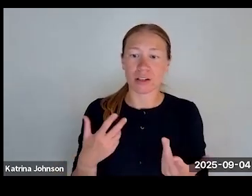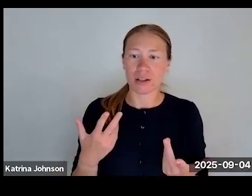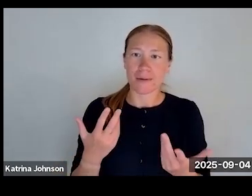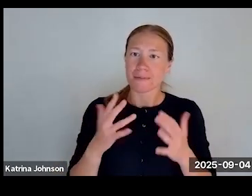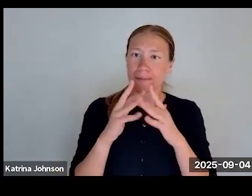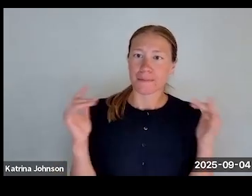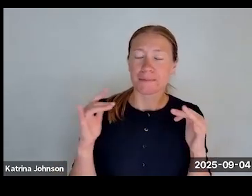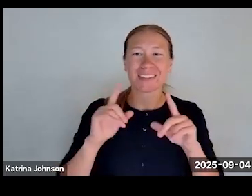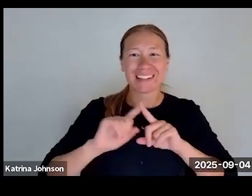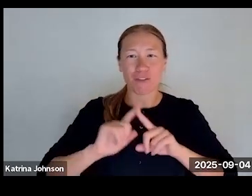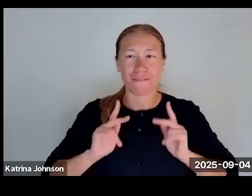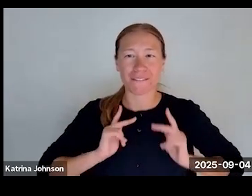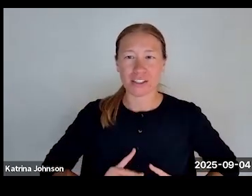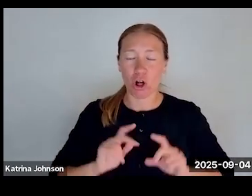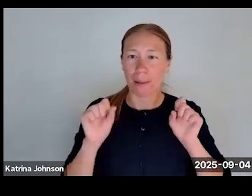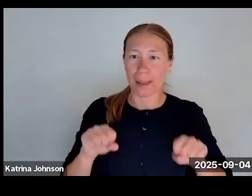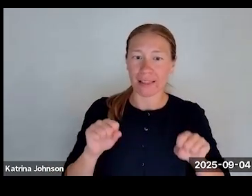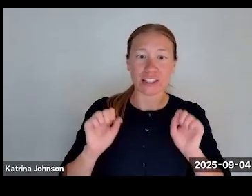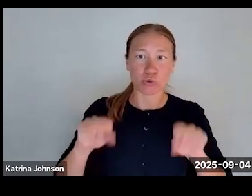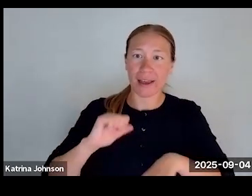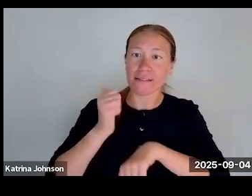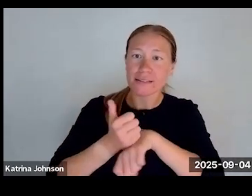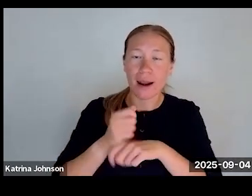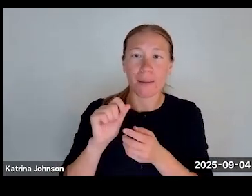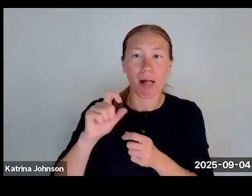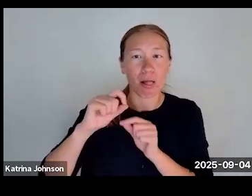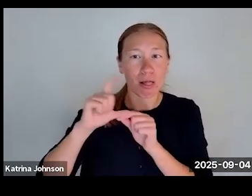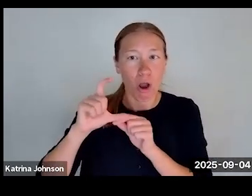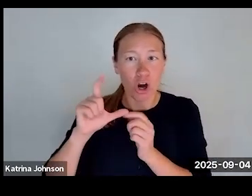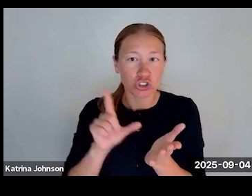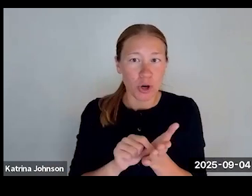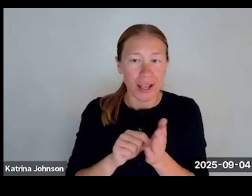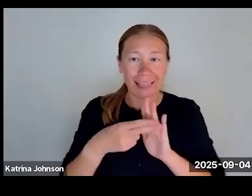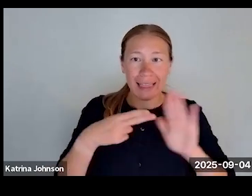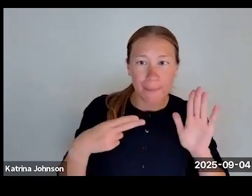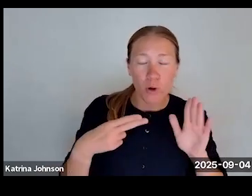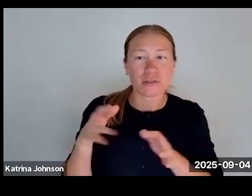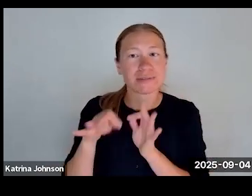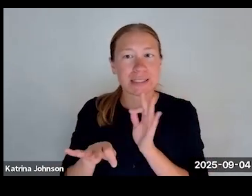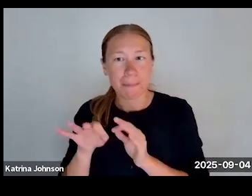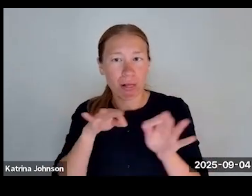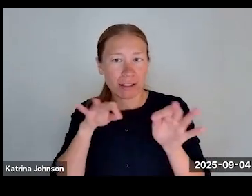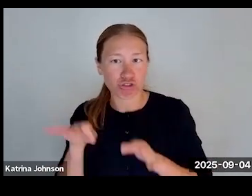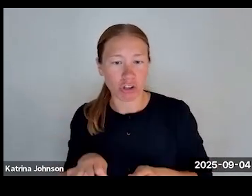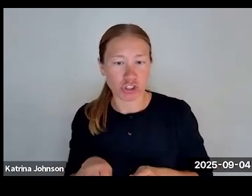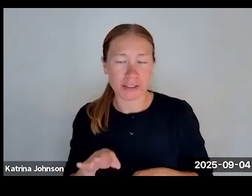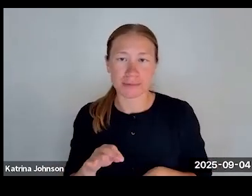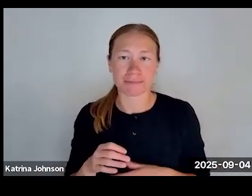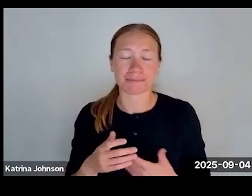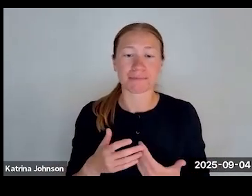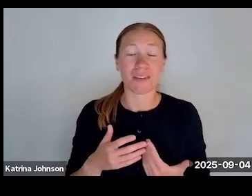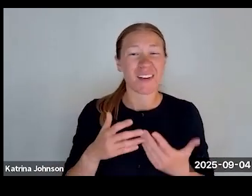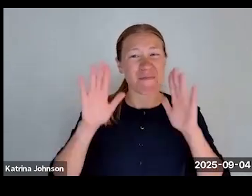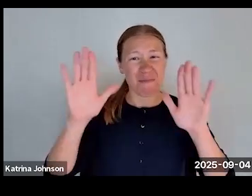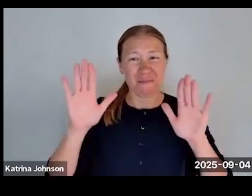physical abilities by adding features like large print labels and simple instructions. There are excellent